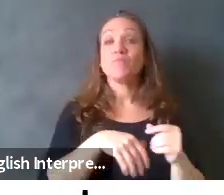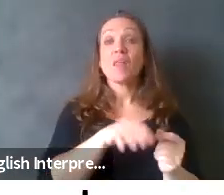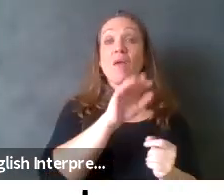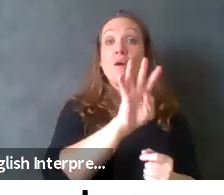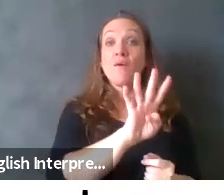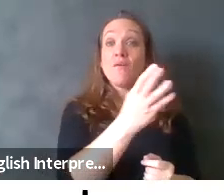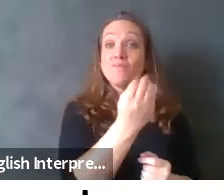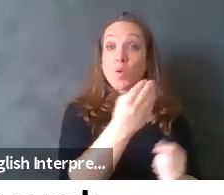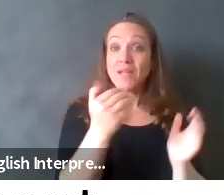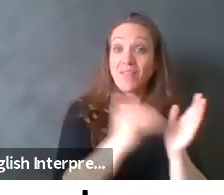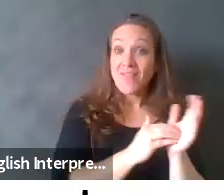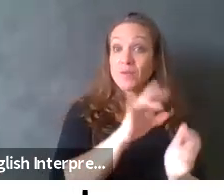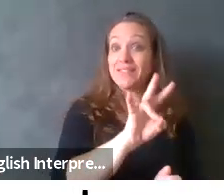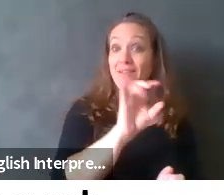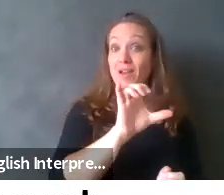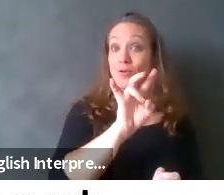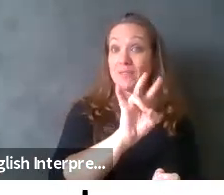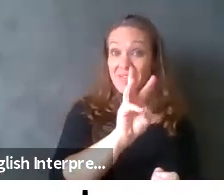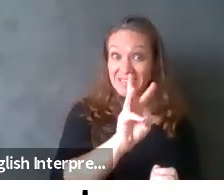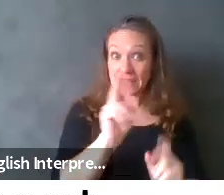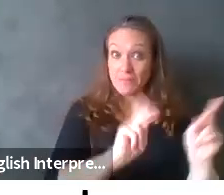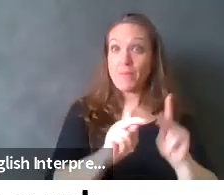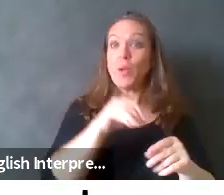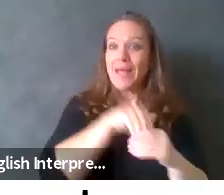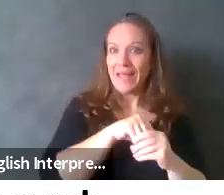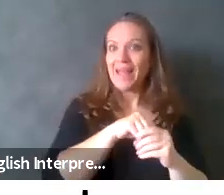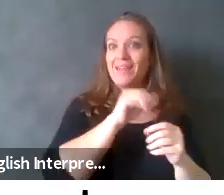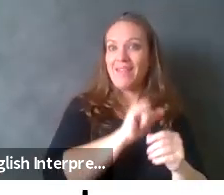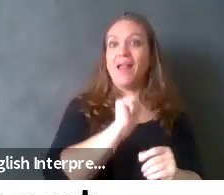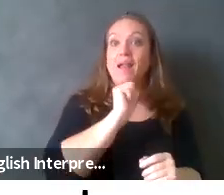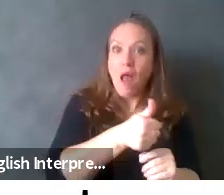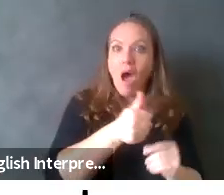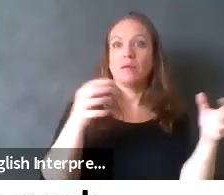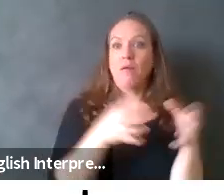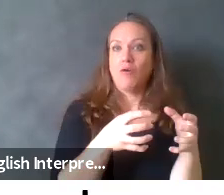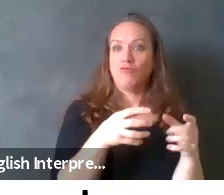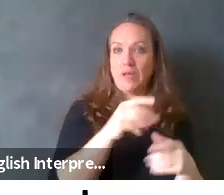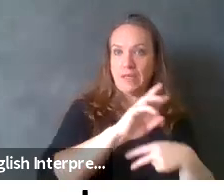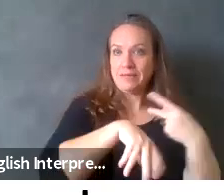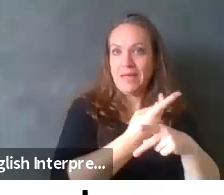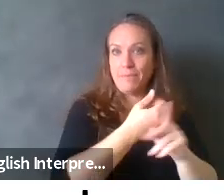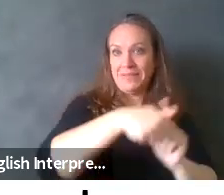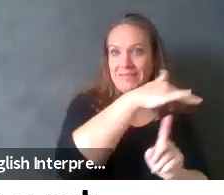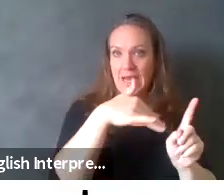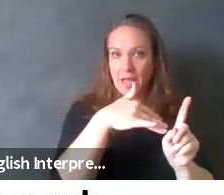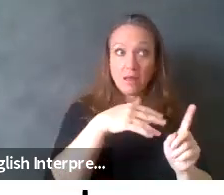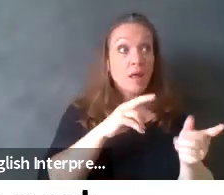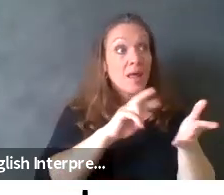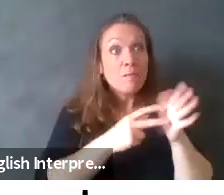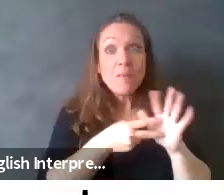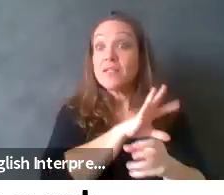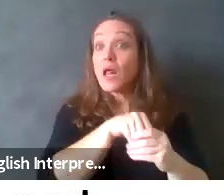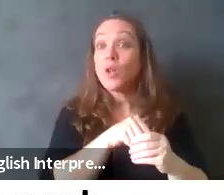14,776 clients in those non-congregate shelter settings. And that includes the clients from the wildfires